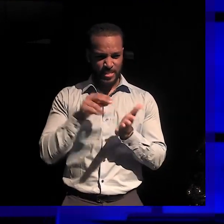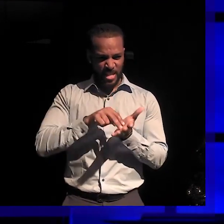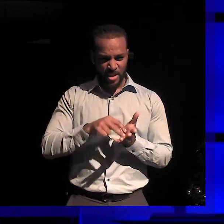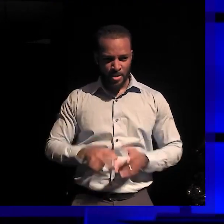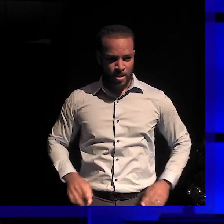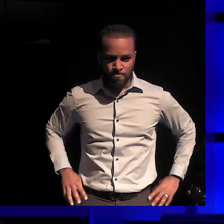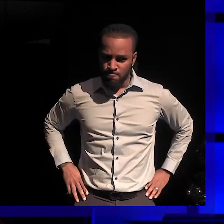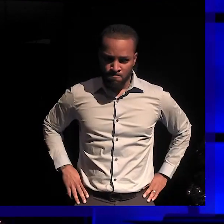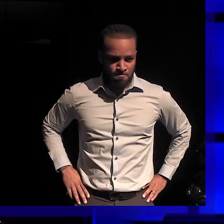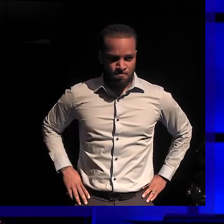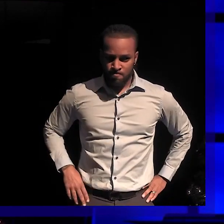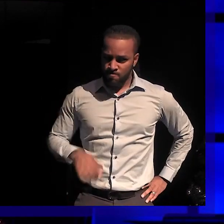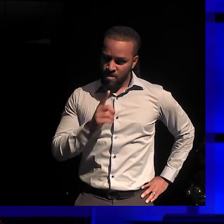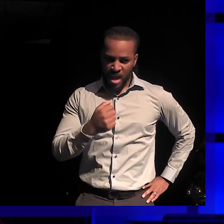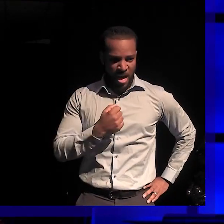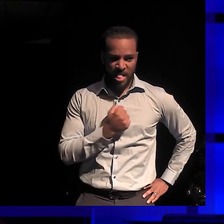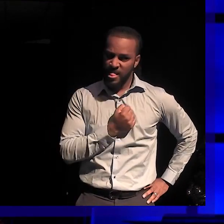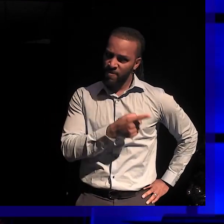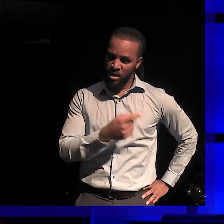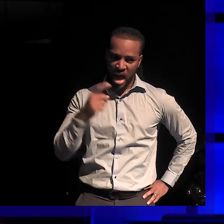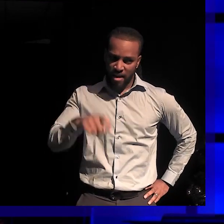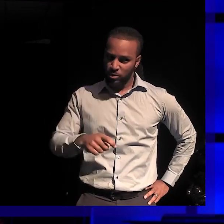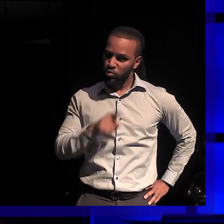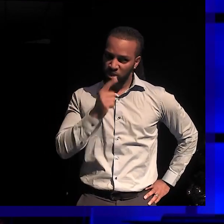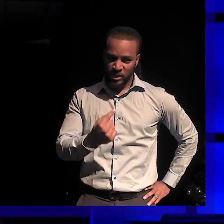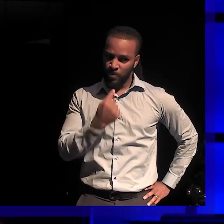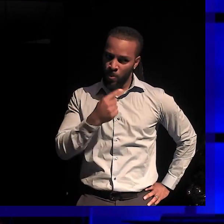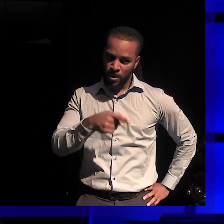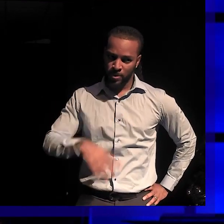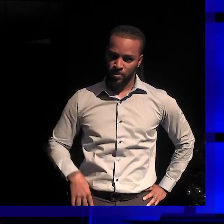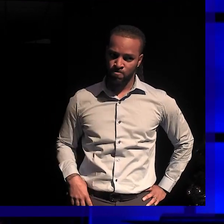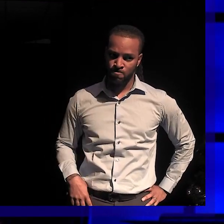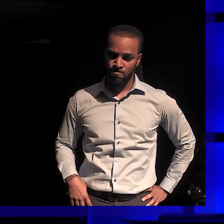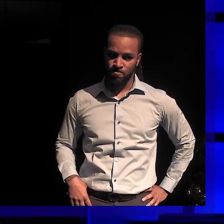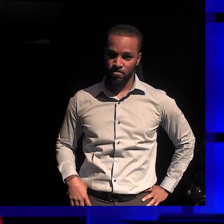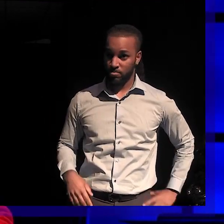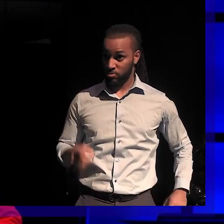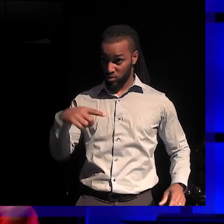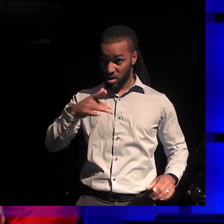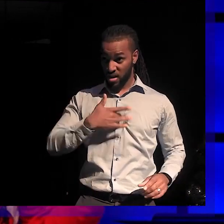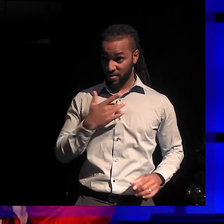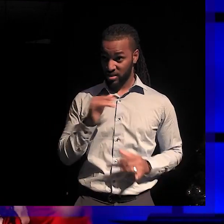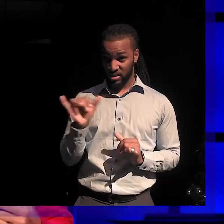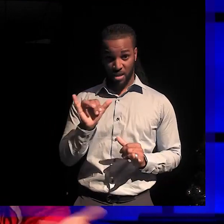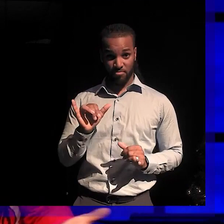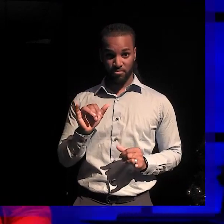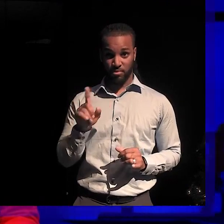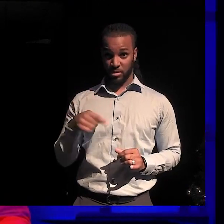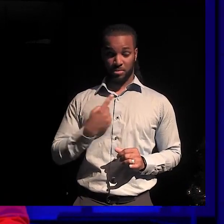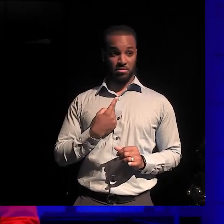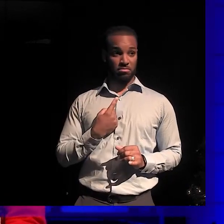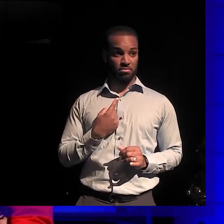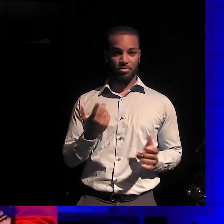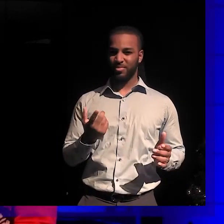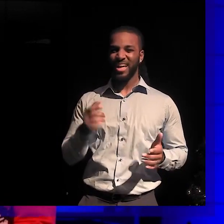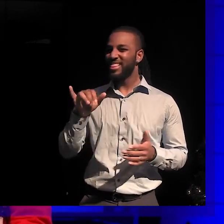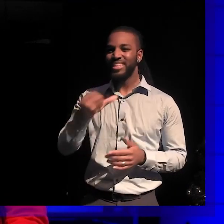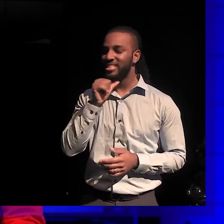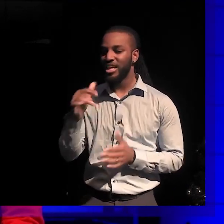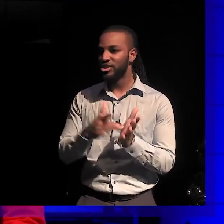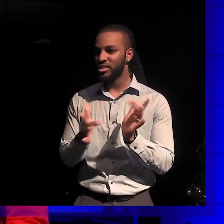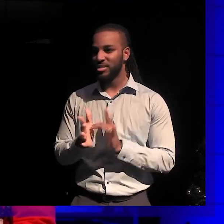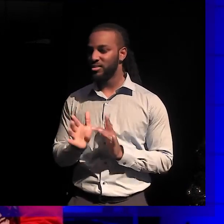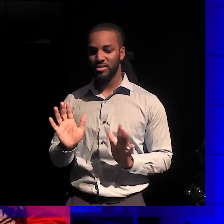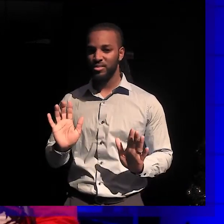like tapping his toe, like, I love you because I have to, but I'm really disappointed in you. Anyone? Just me? I mean, but that's not who